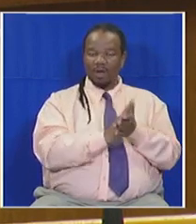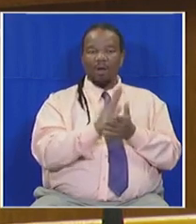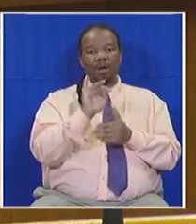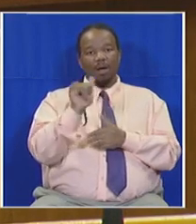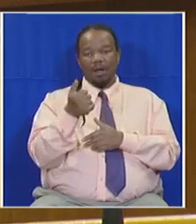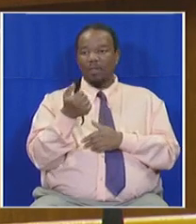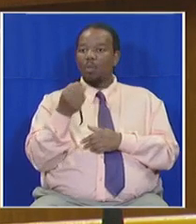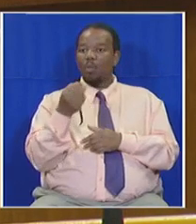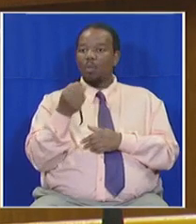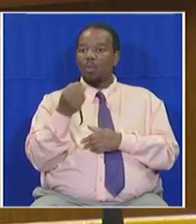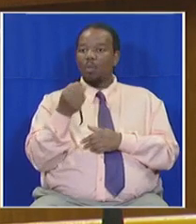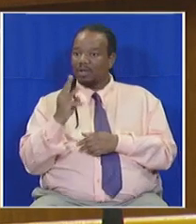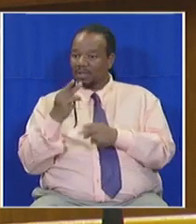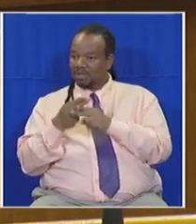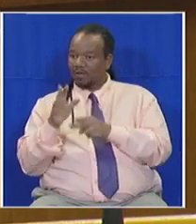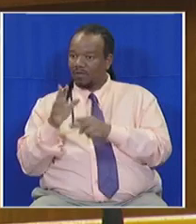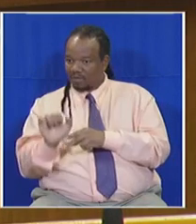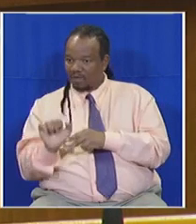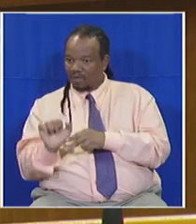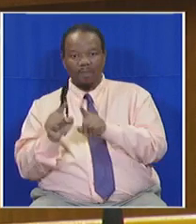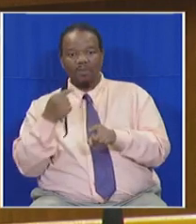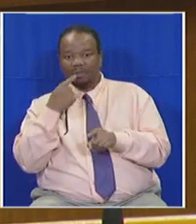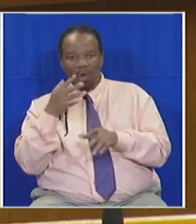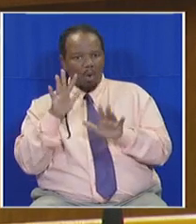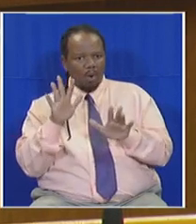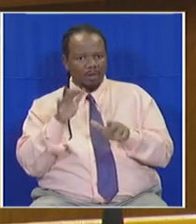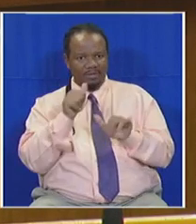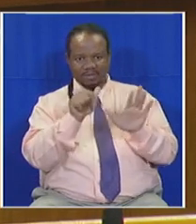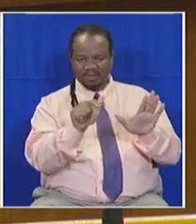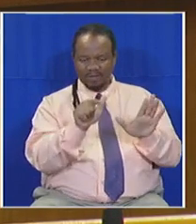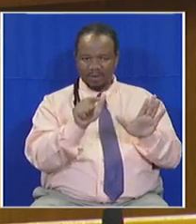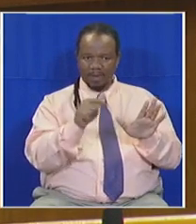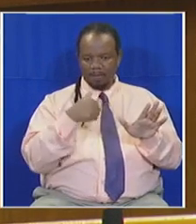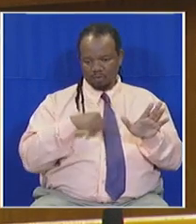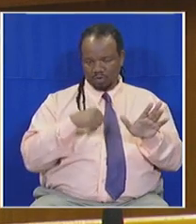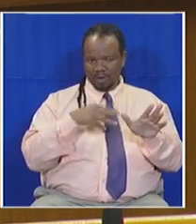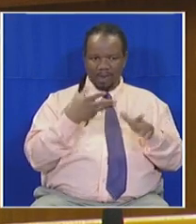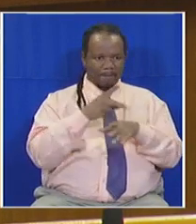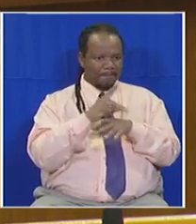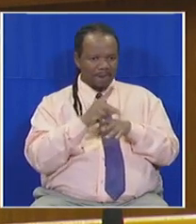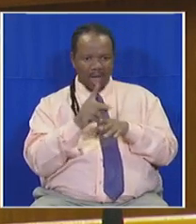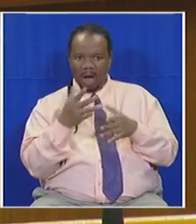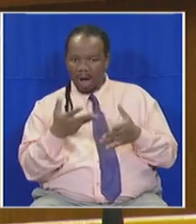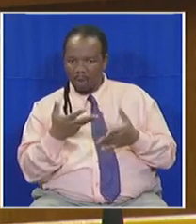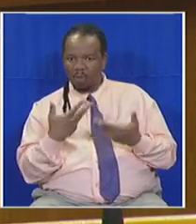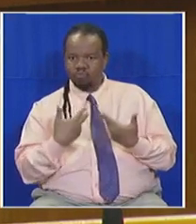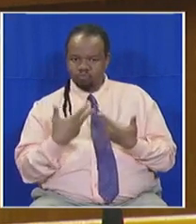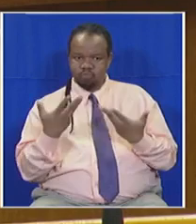developed an implementation plan for 7 municipalities. The plan will include the rollout of